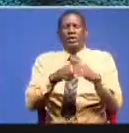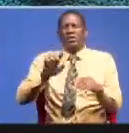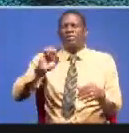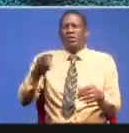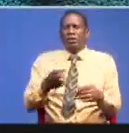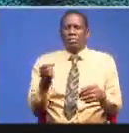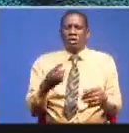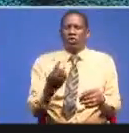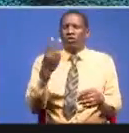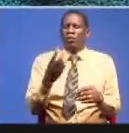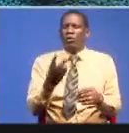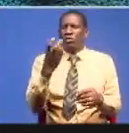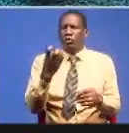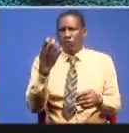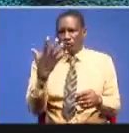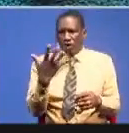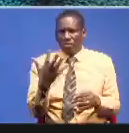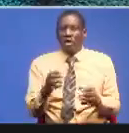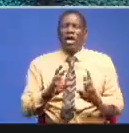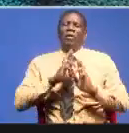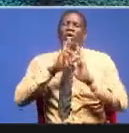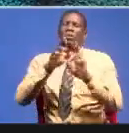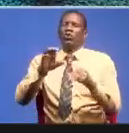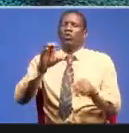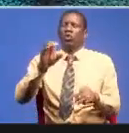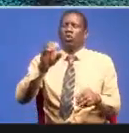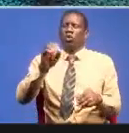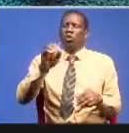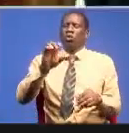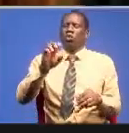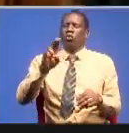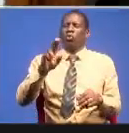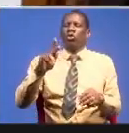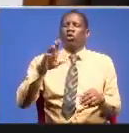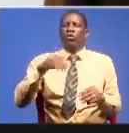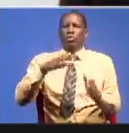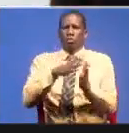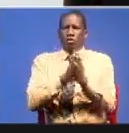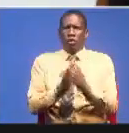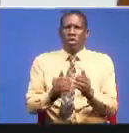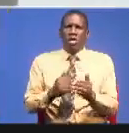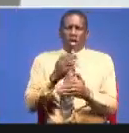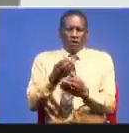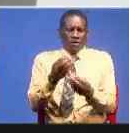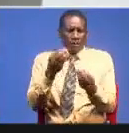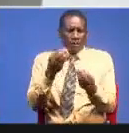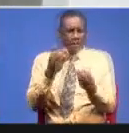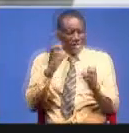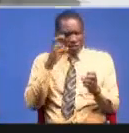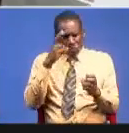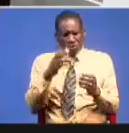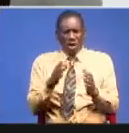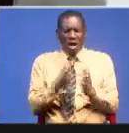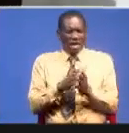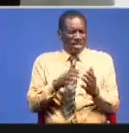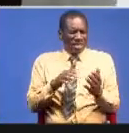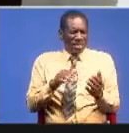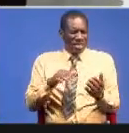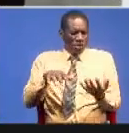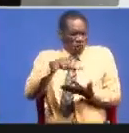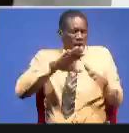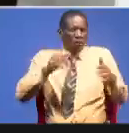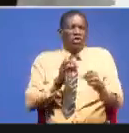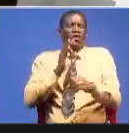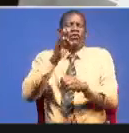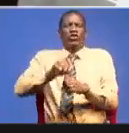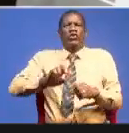February 2025. Our reporter Elijah Uko has more. After plenty of speculation and uncertainty over the future of the